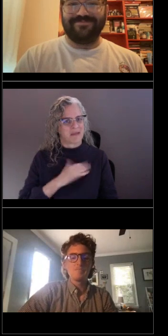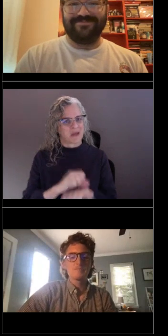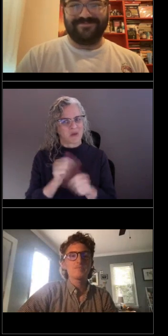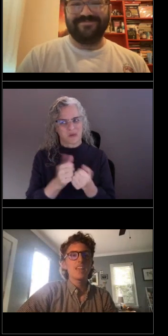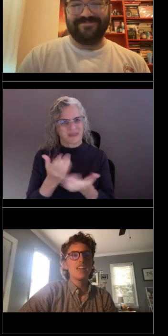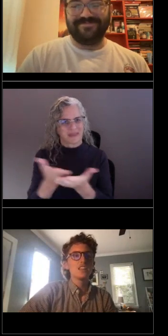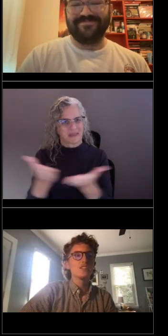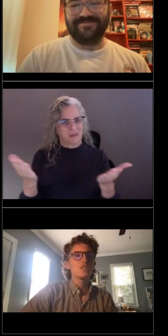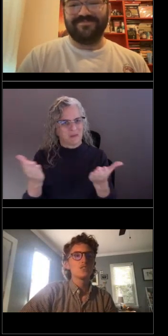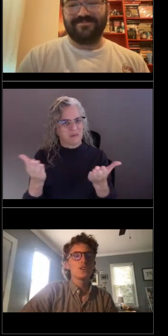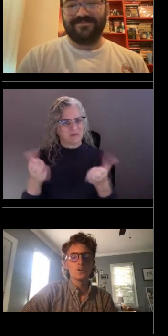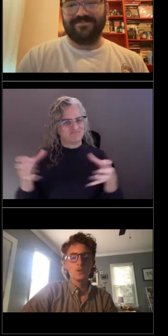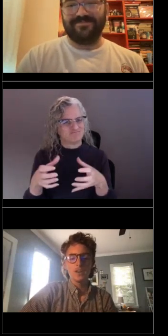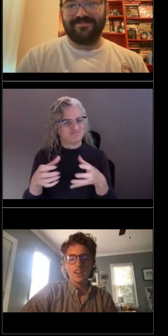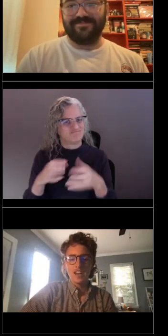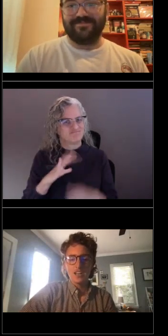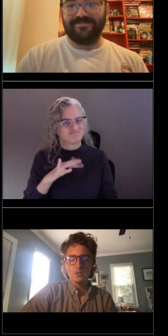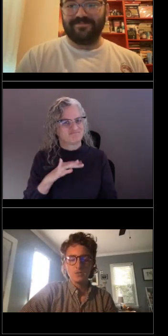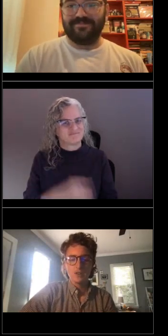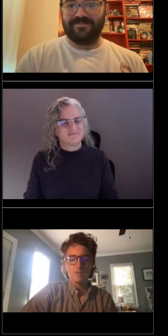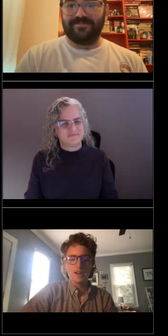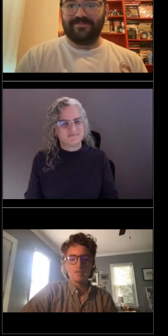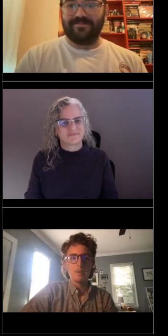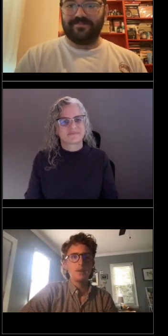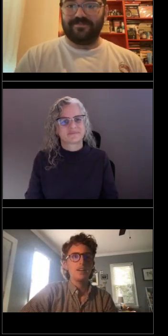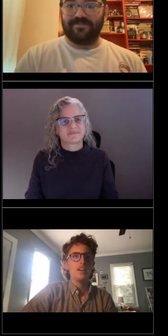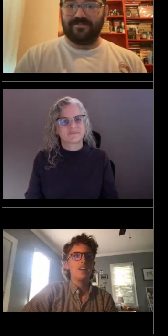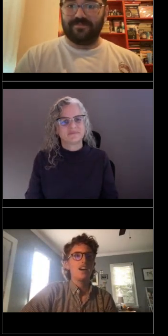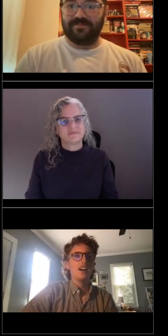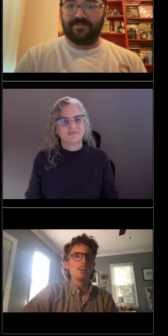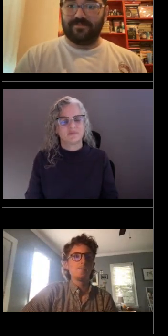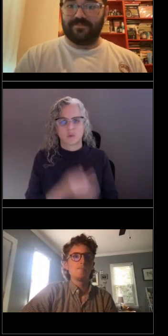you. And so as we wrap up,